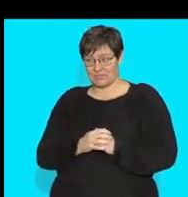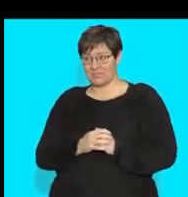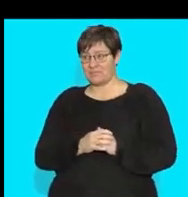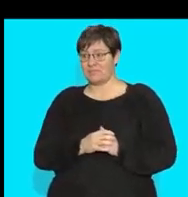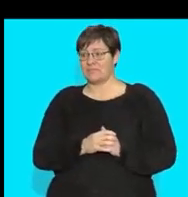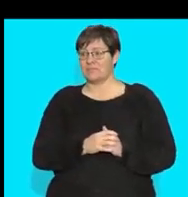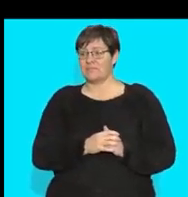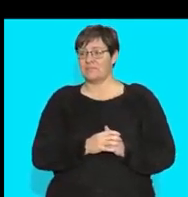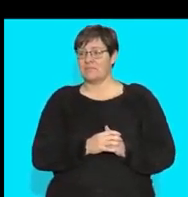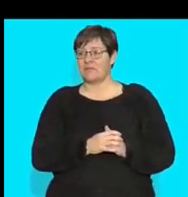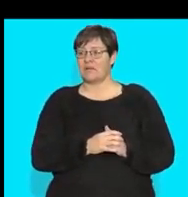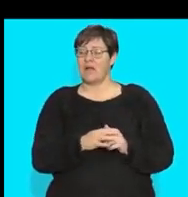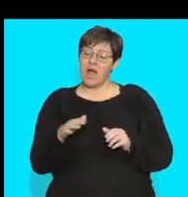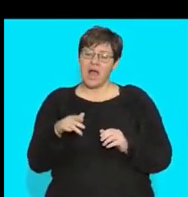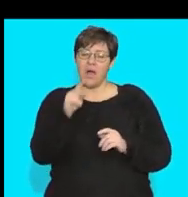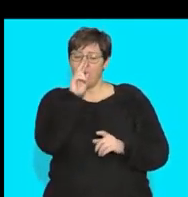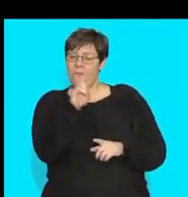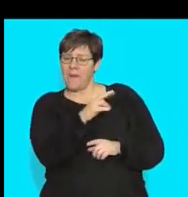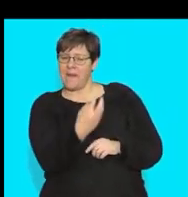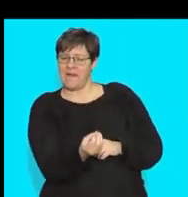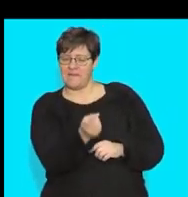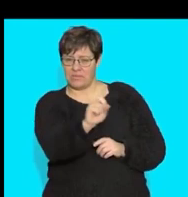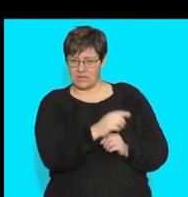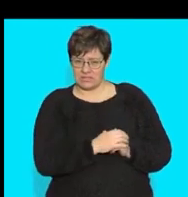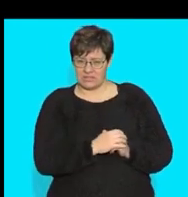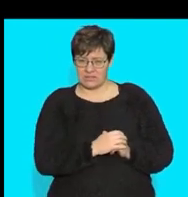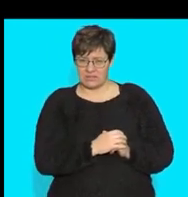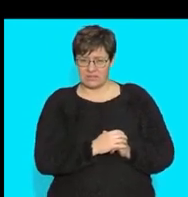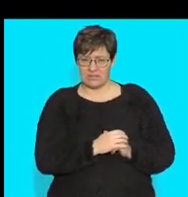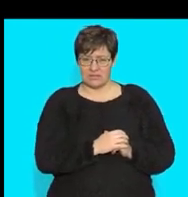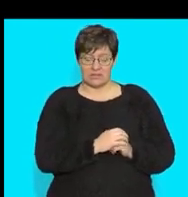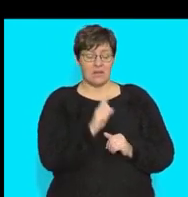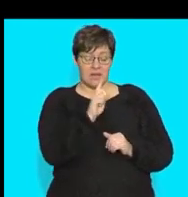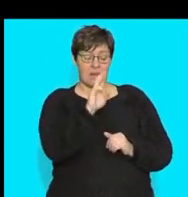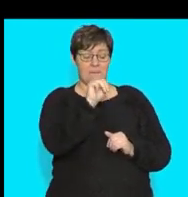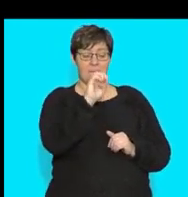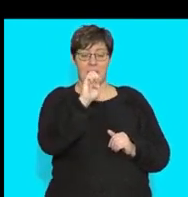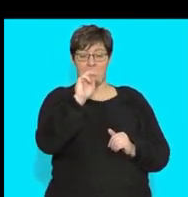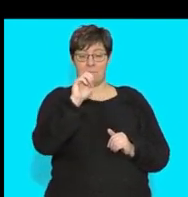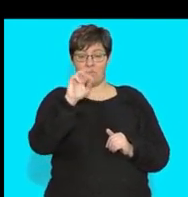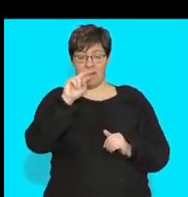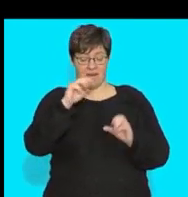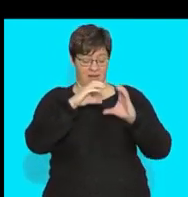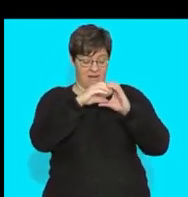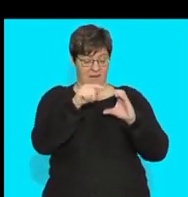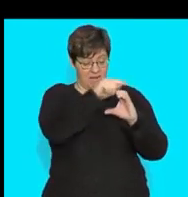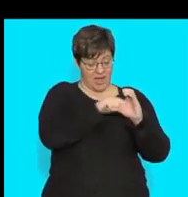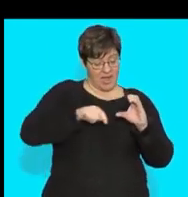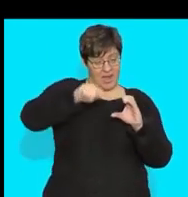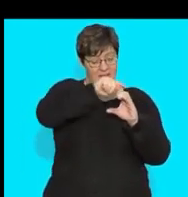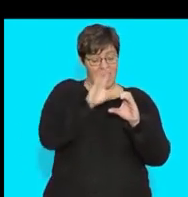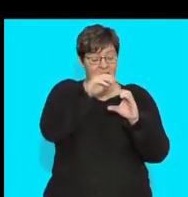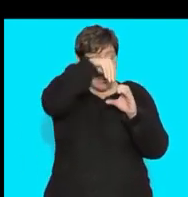it looks like. And basically what we have, one membrane, it's a membrane-bound structure,